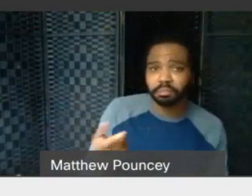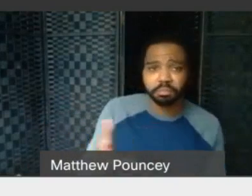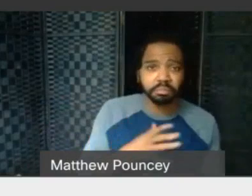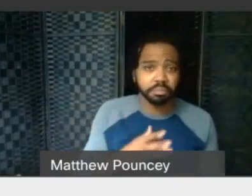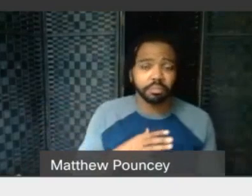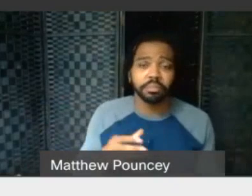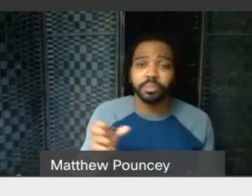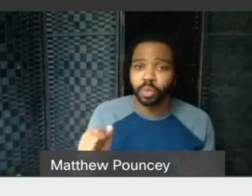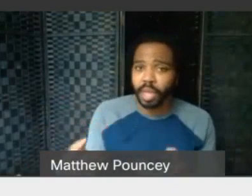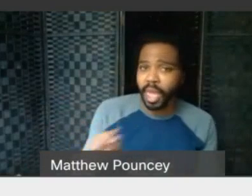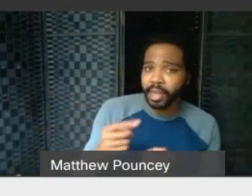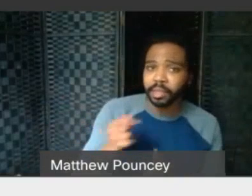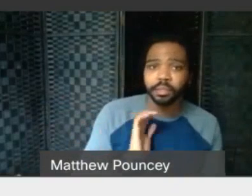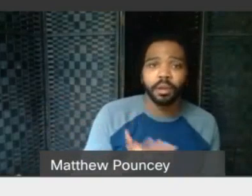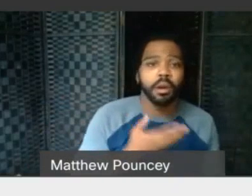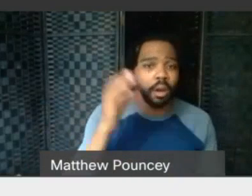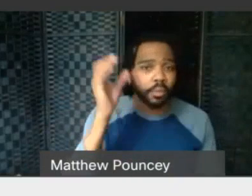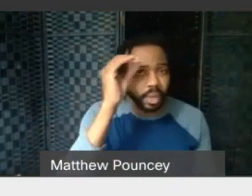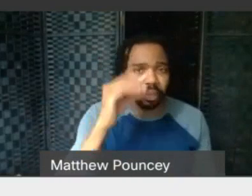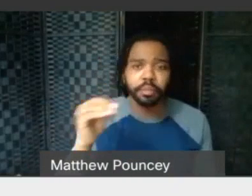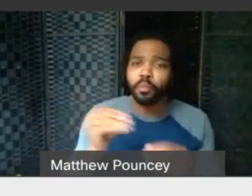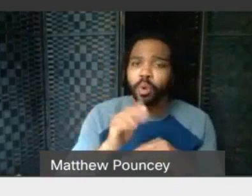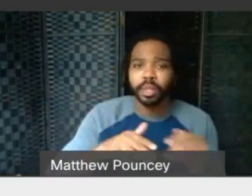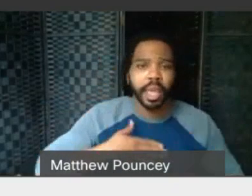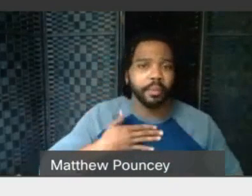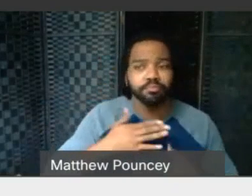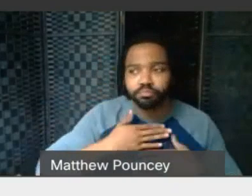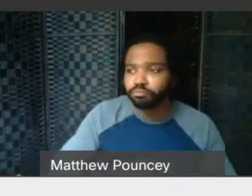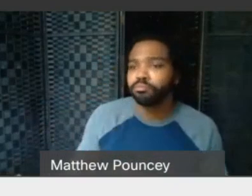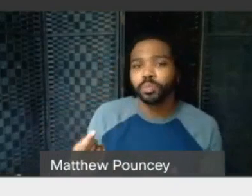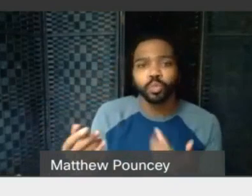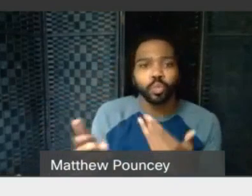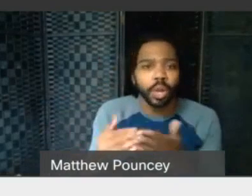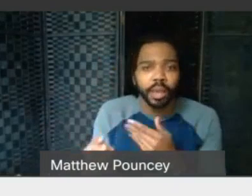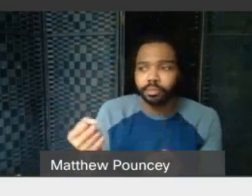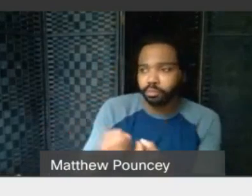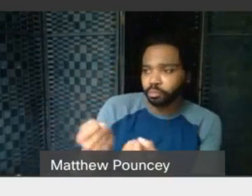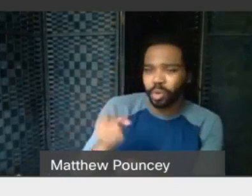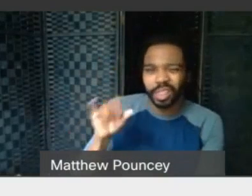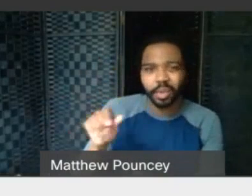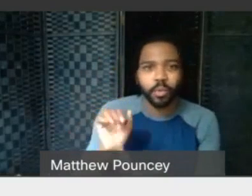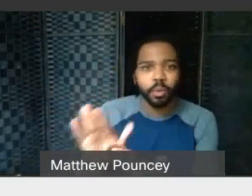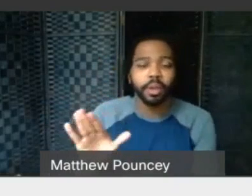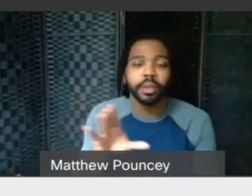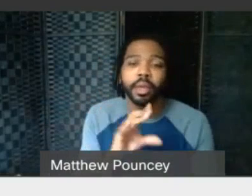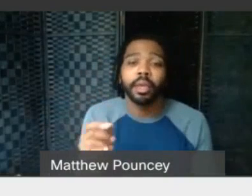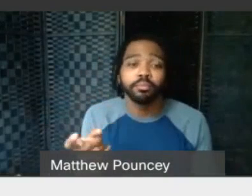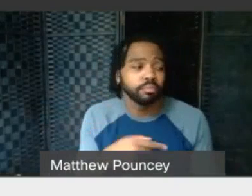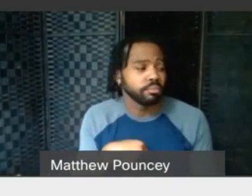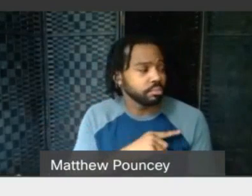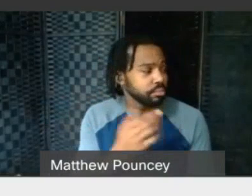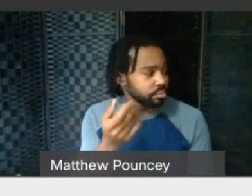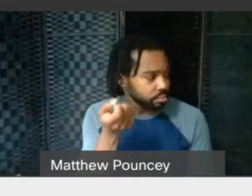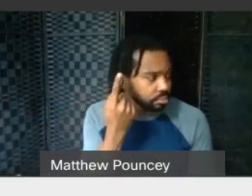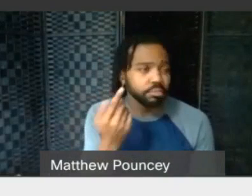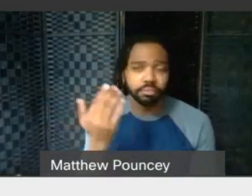our opinion, and see if, we are more than happy to do that. We're here to support in that way. And we do understand that,